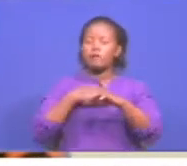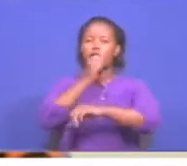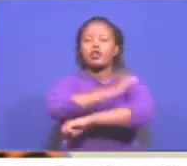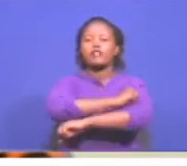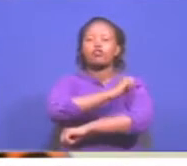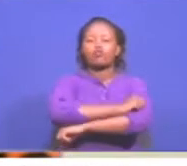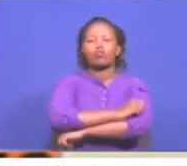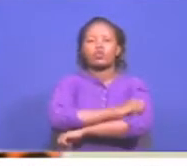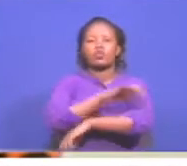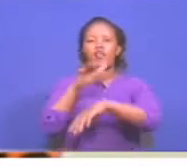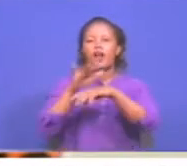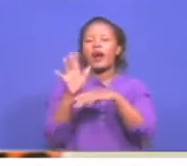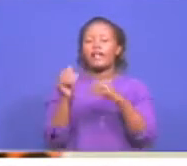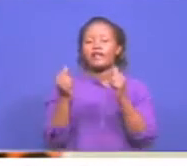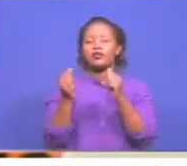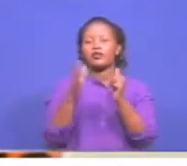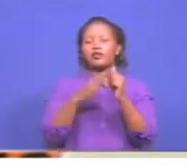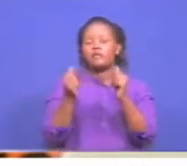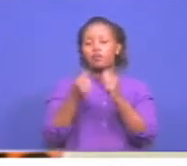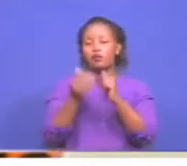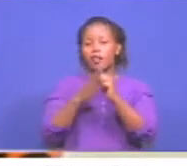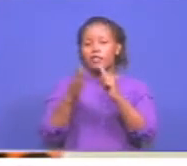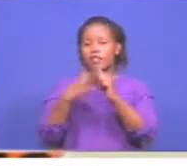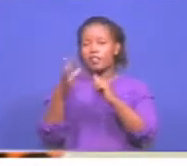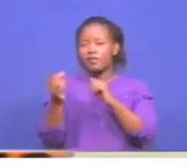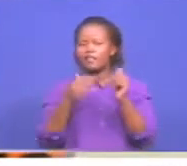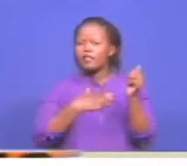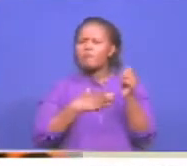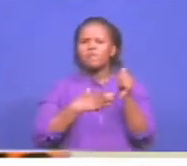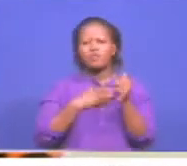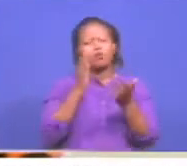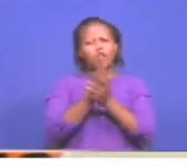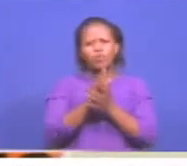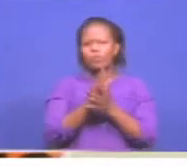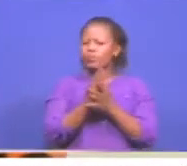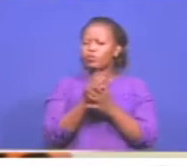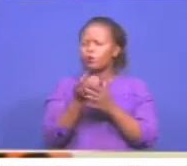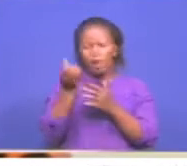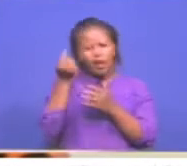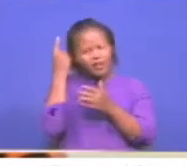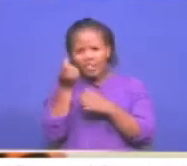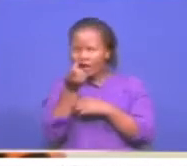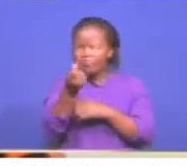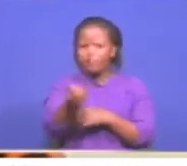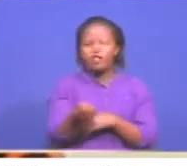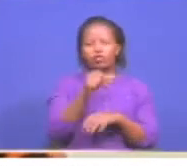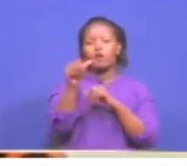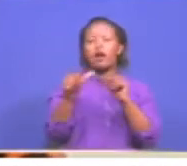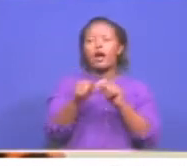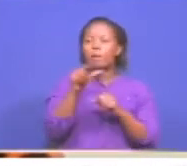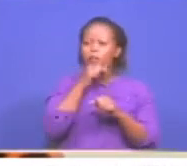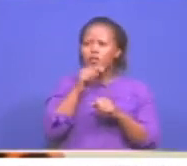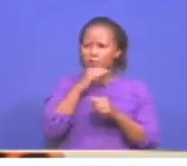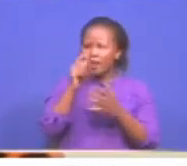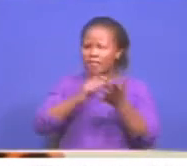early 80s. I used to go to the school library and I would appreciate. Of course, I was deciphering very little about Philip's